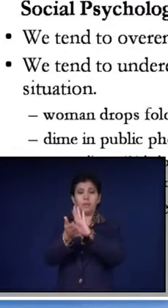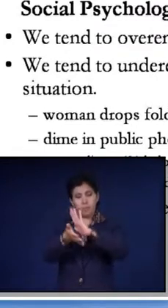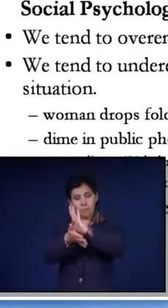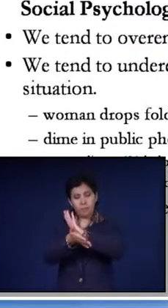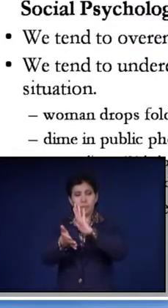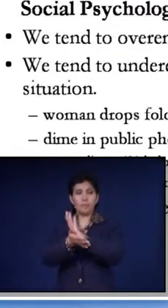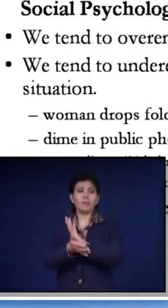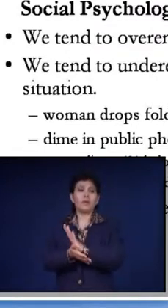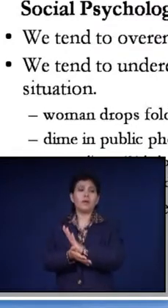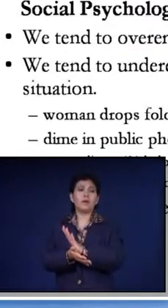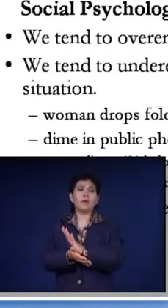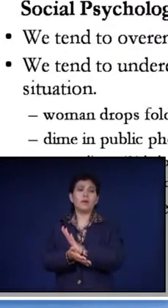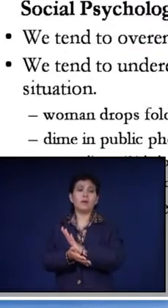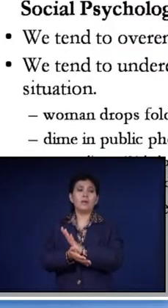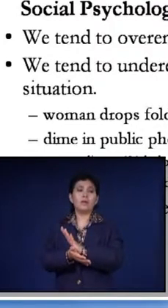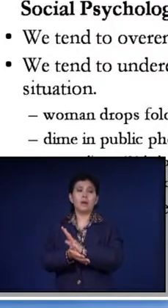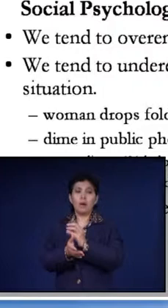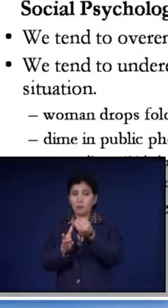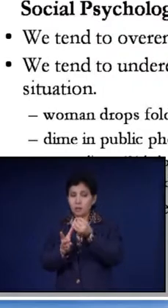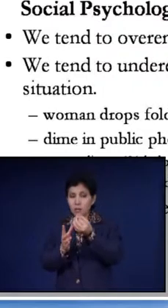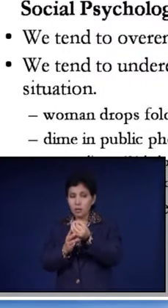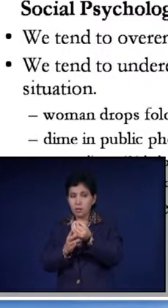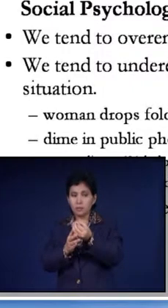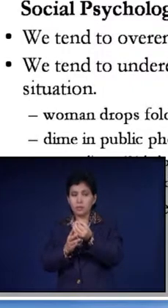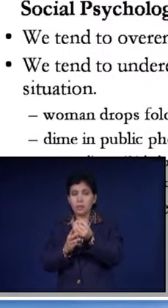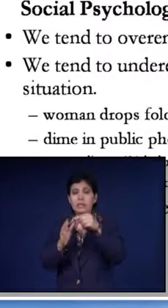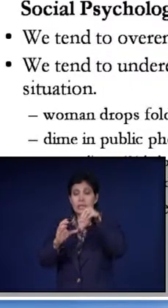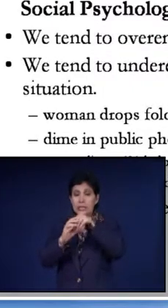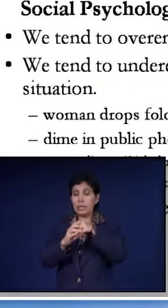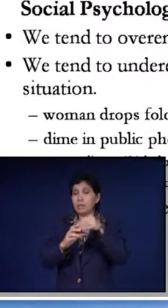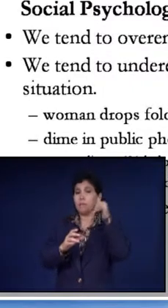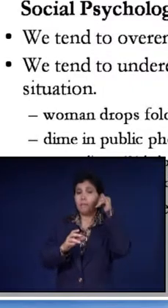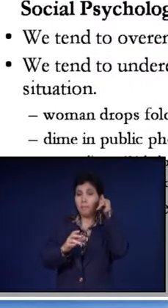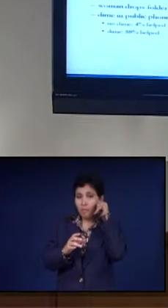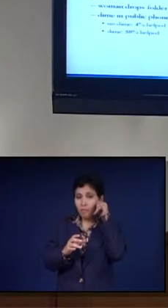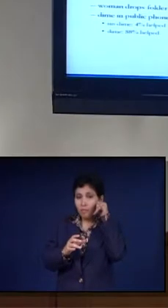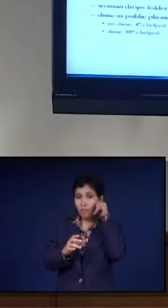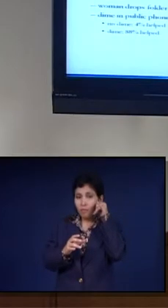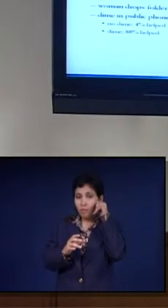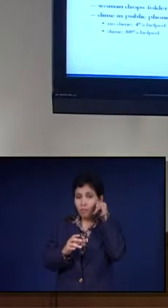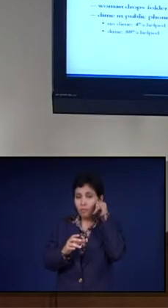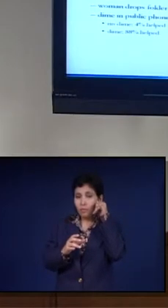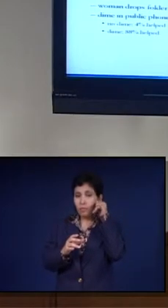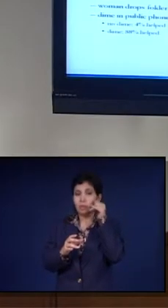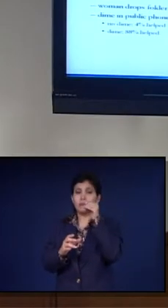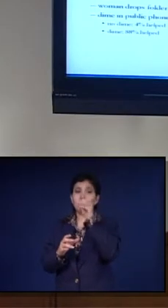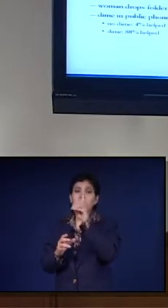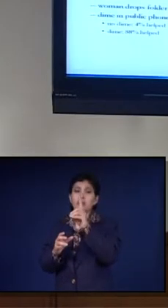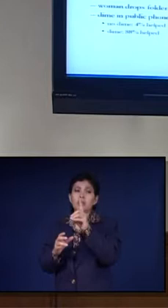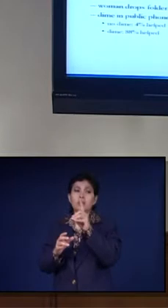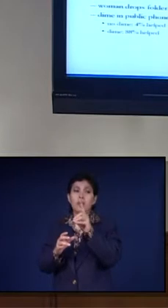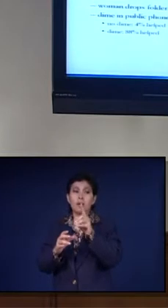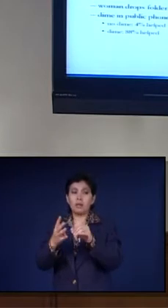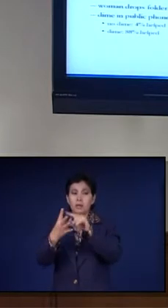also whether there is a dime in the public fund versus no dime. So